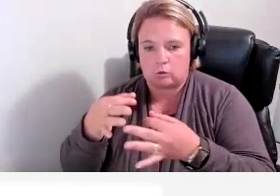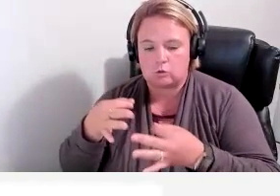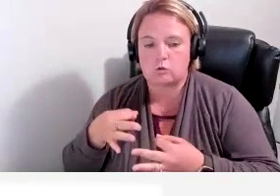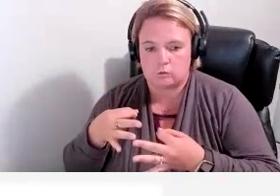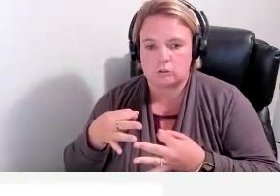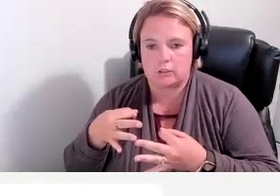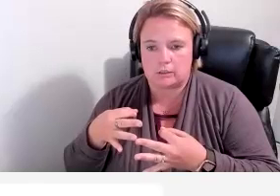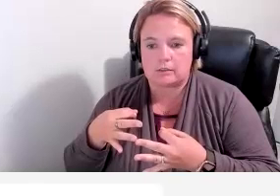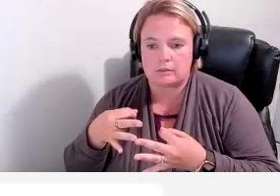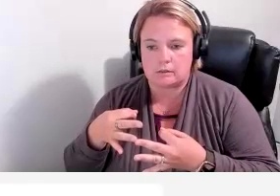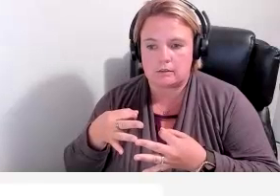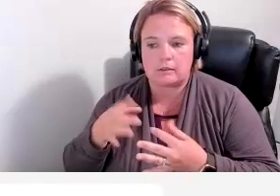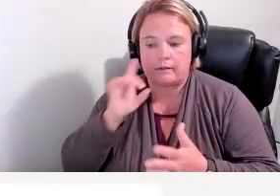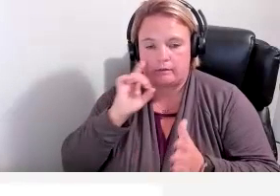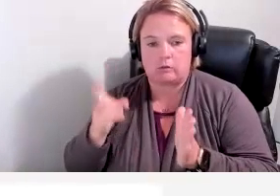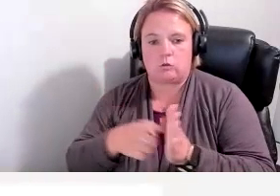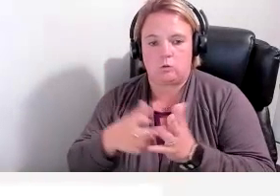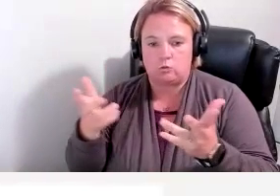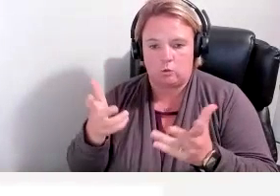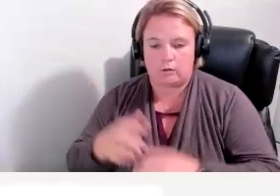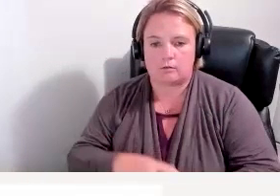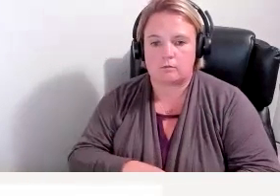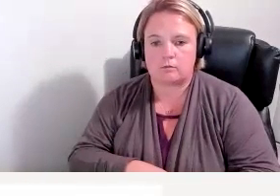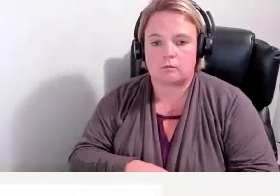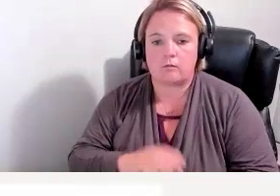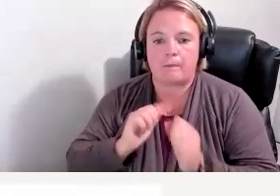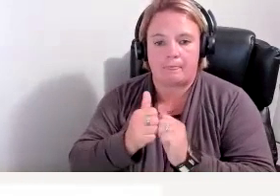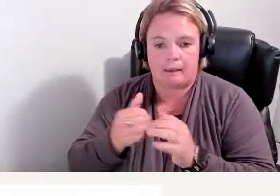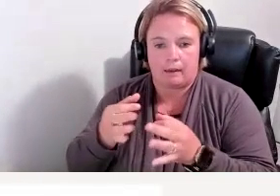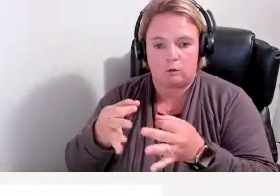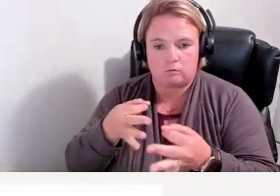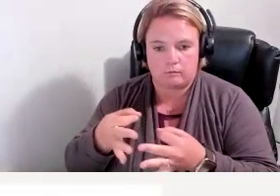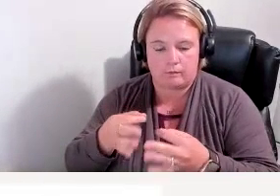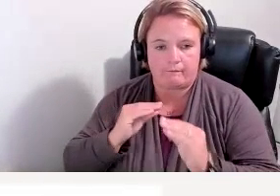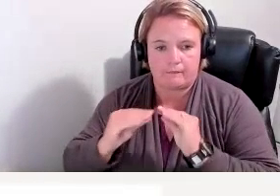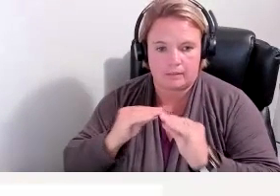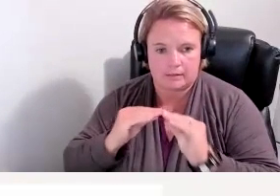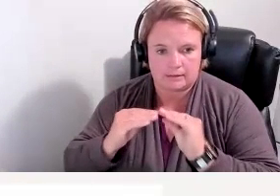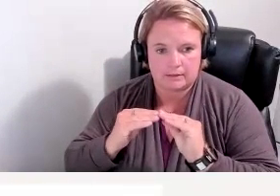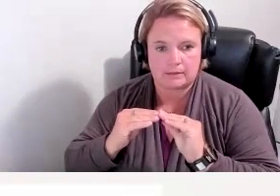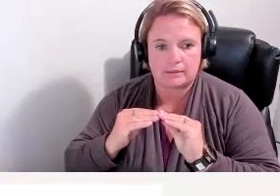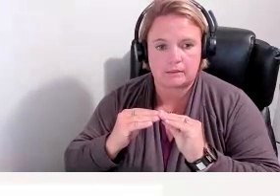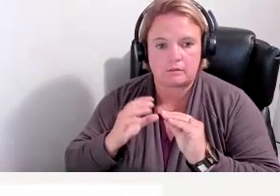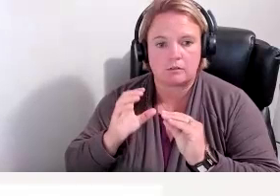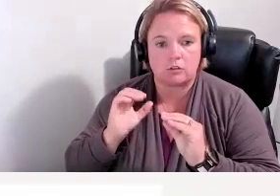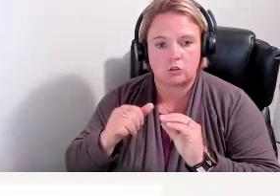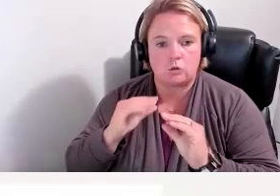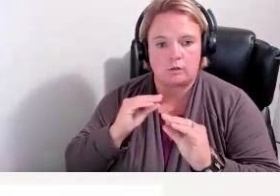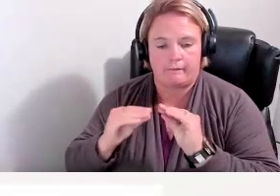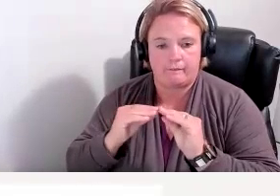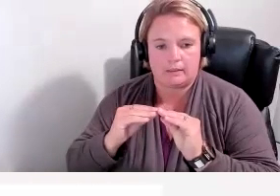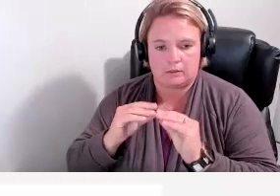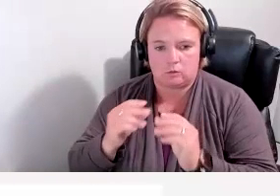it's detected, how you can fix it, and you can fix it directly in that tray